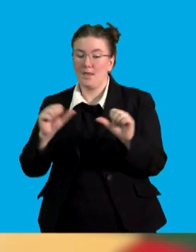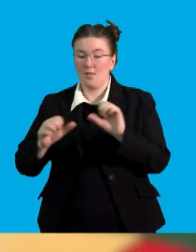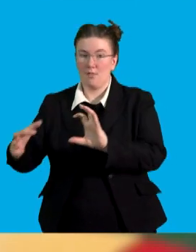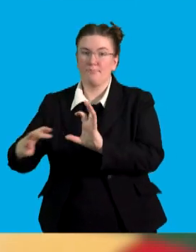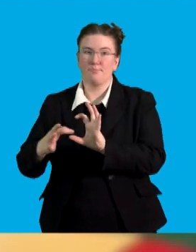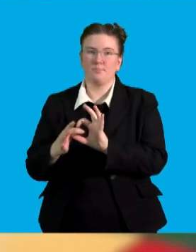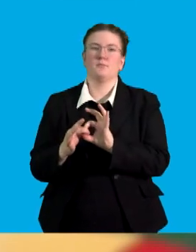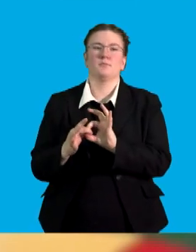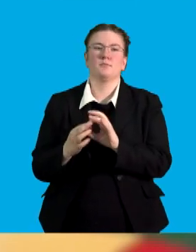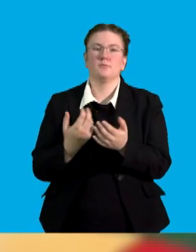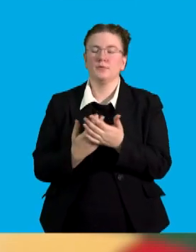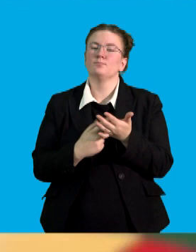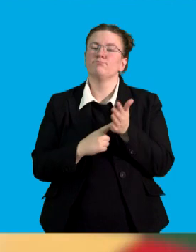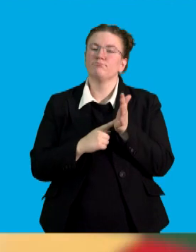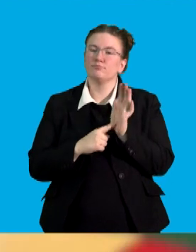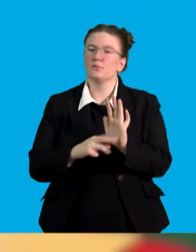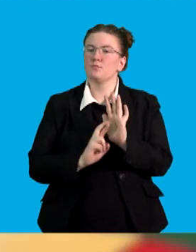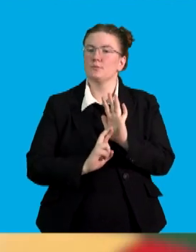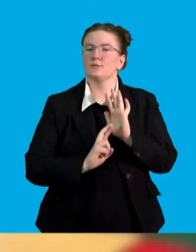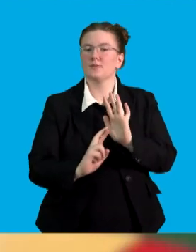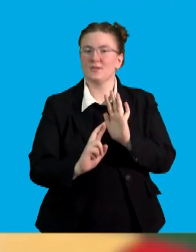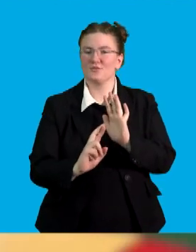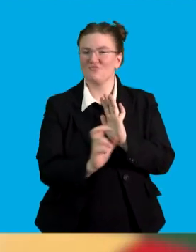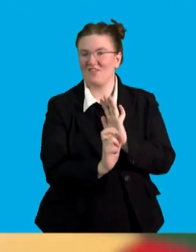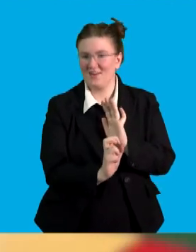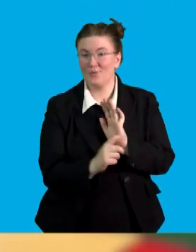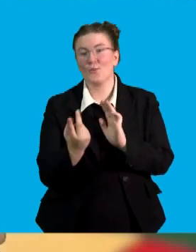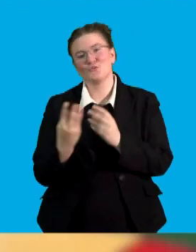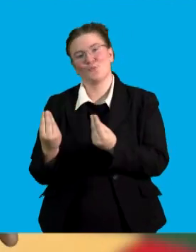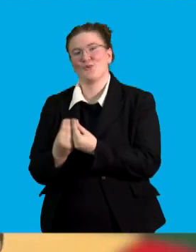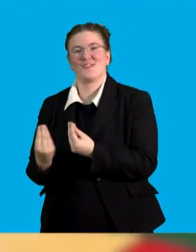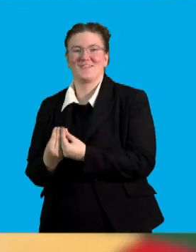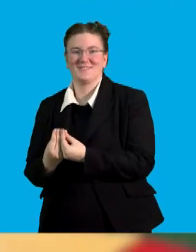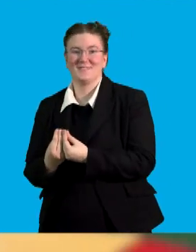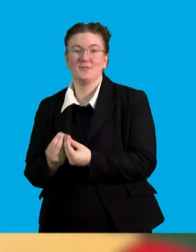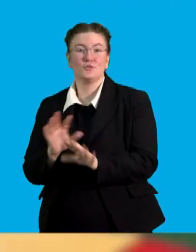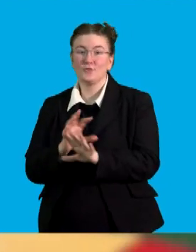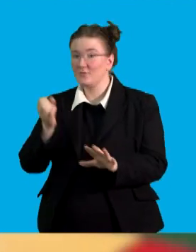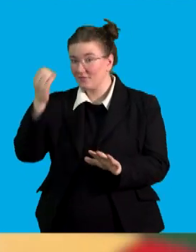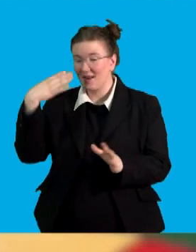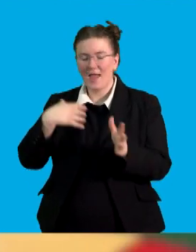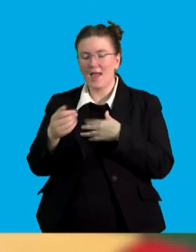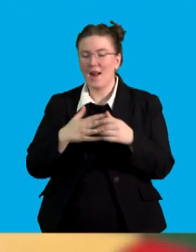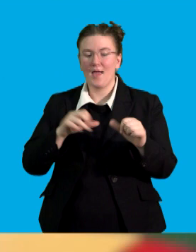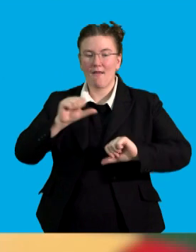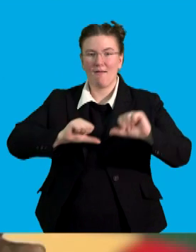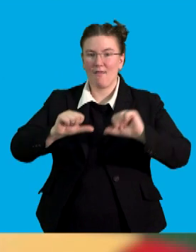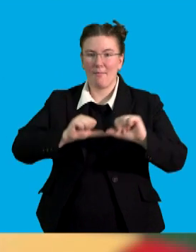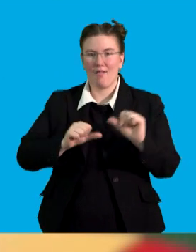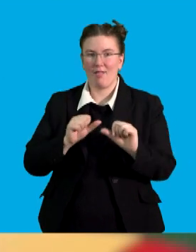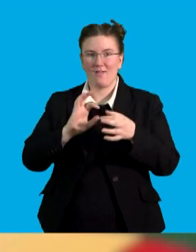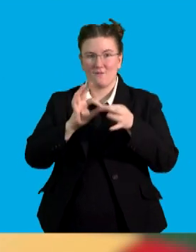together to form or to represent the reactants and also the products. Not forgetting that in any chemical formula or in any